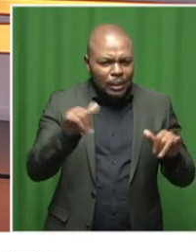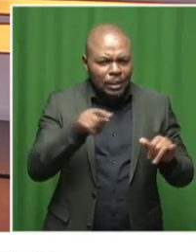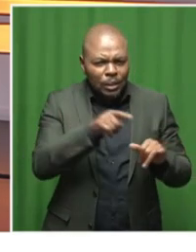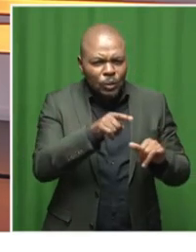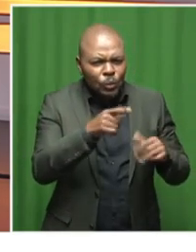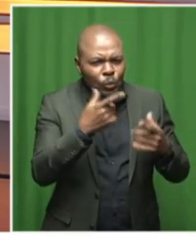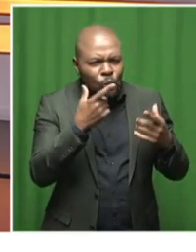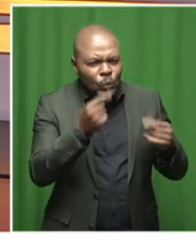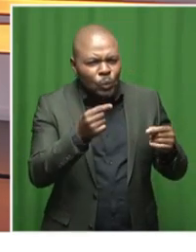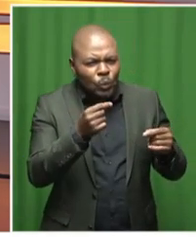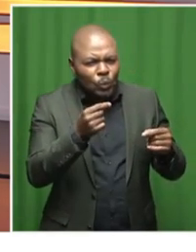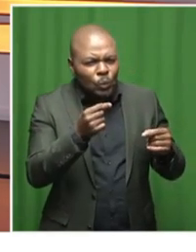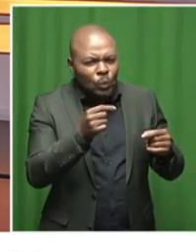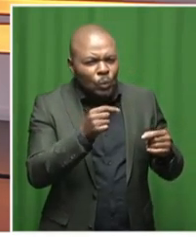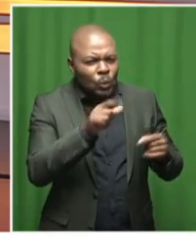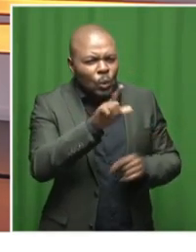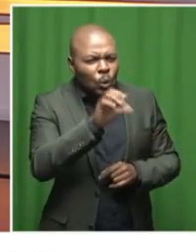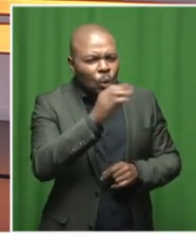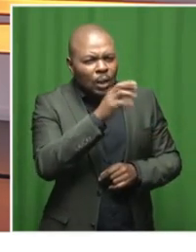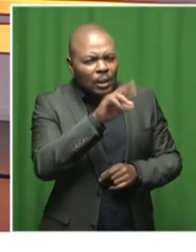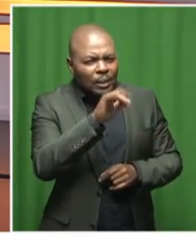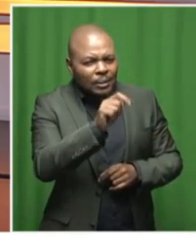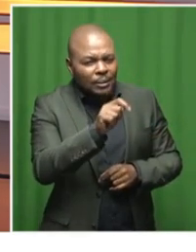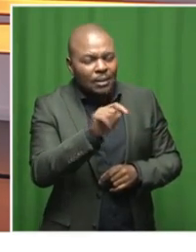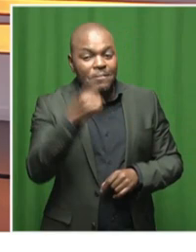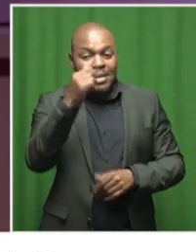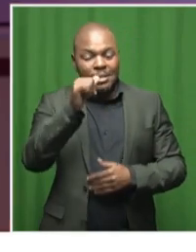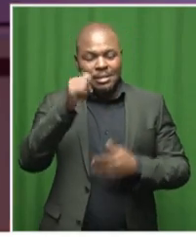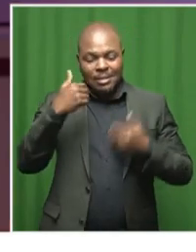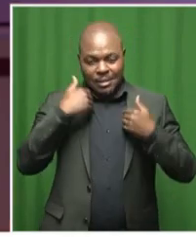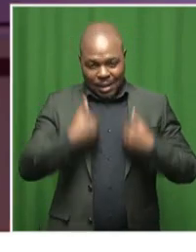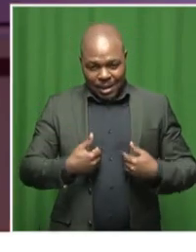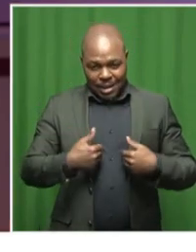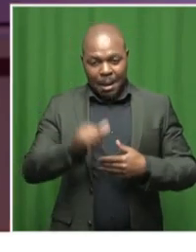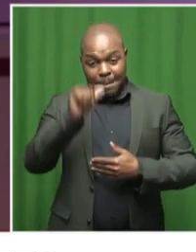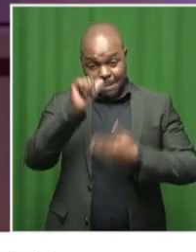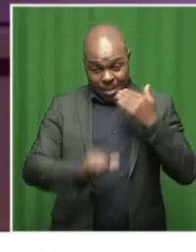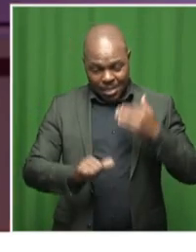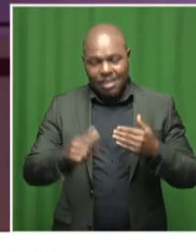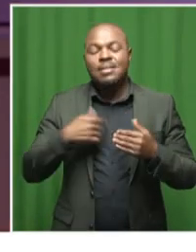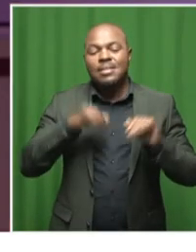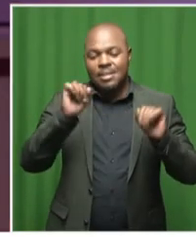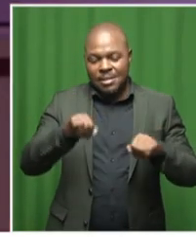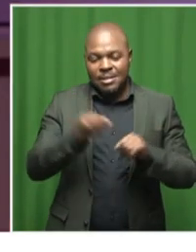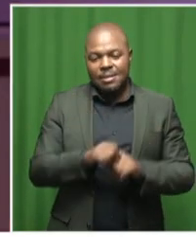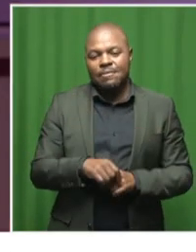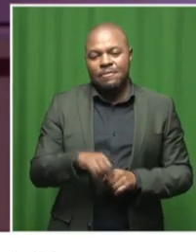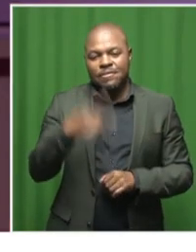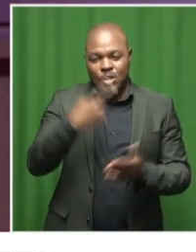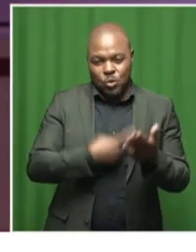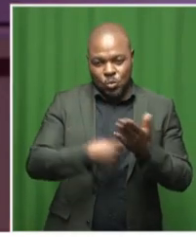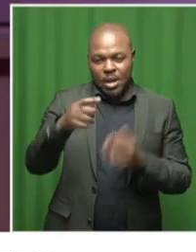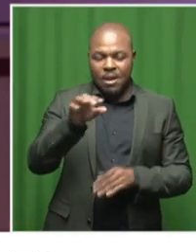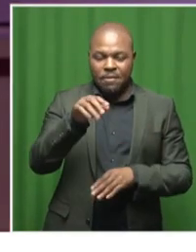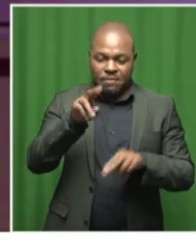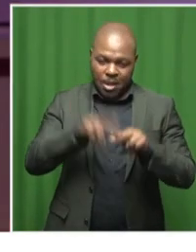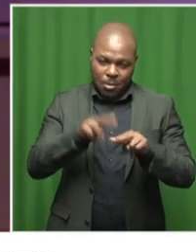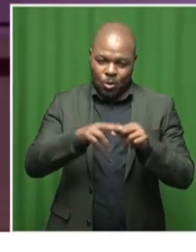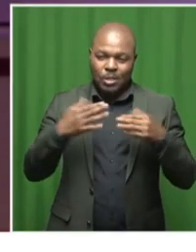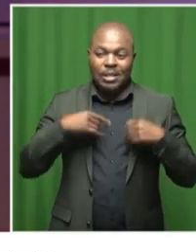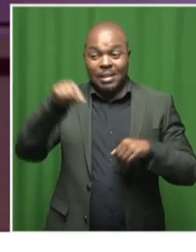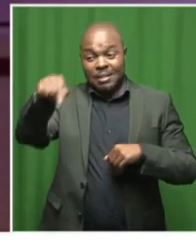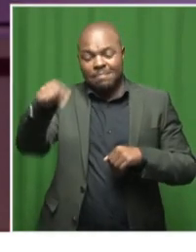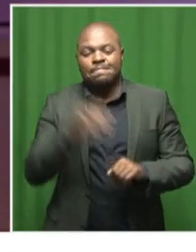the way? We do. It's every first Sunday of the month. Mm-hmm. So we'll kickstart it first week of February, mm-hmm. and